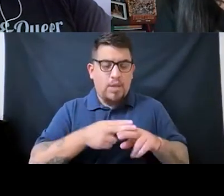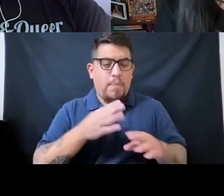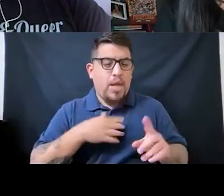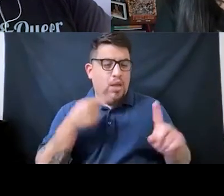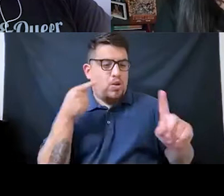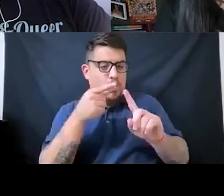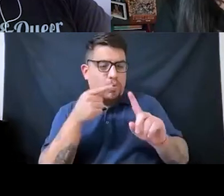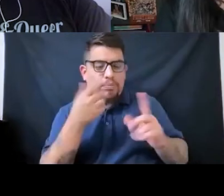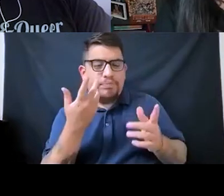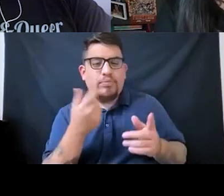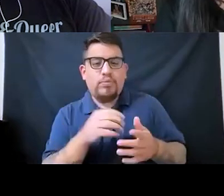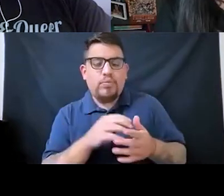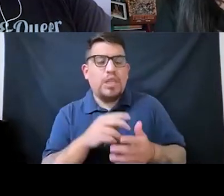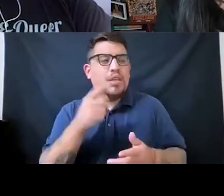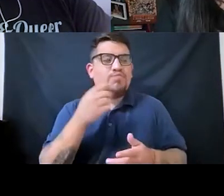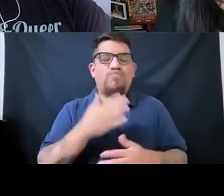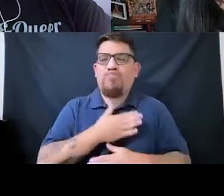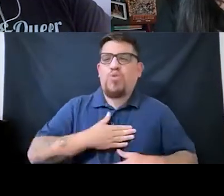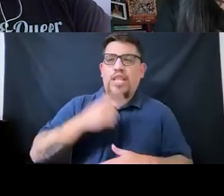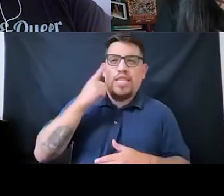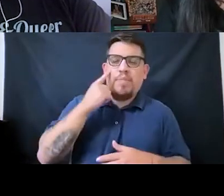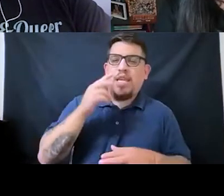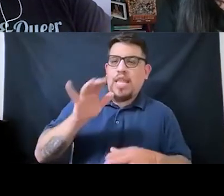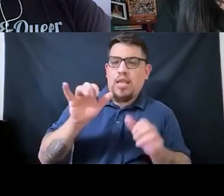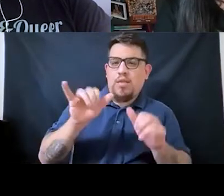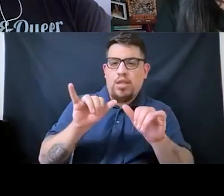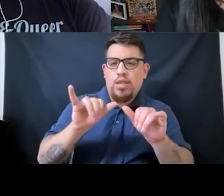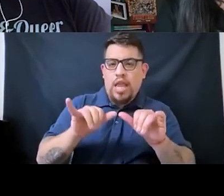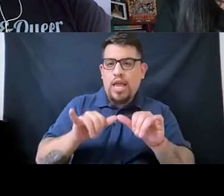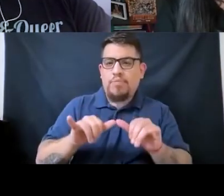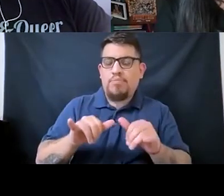likes the idea of me at that size. He tells me that he thinks my frame